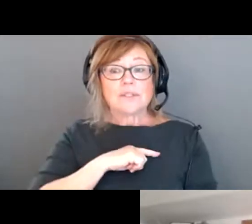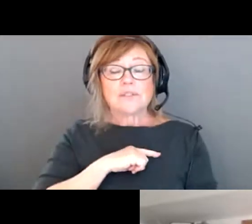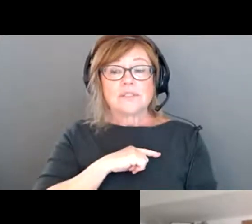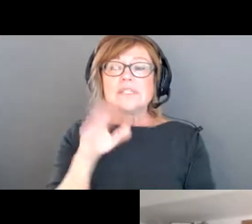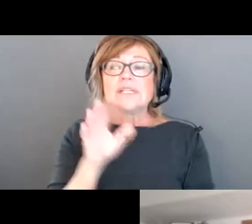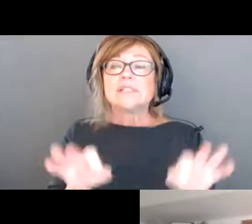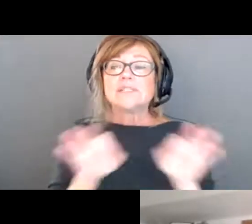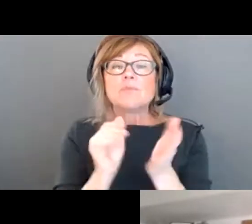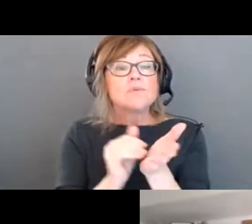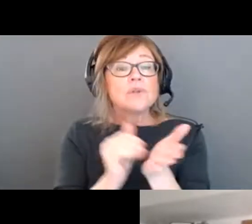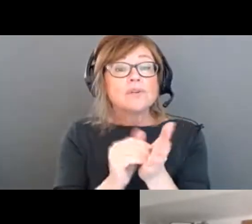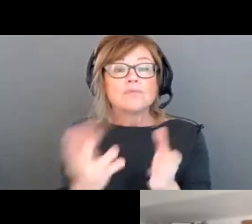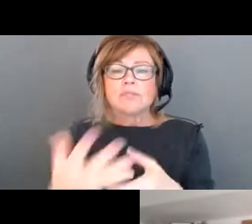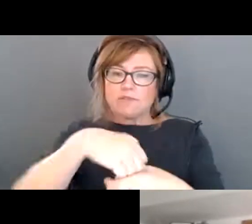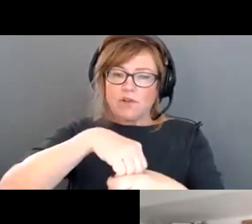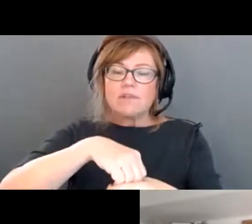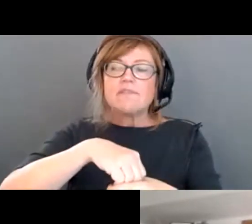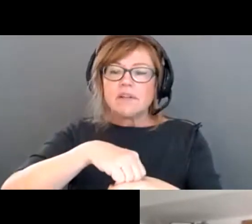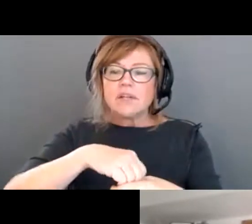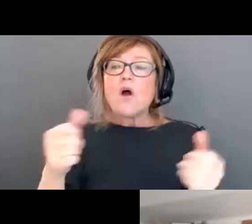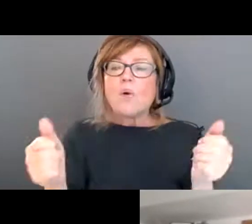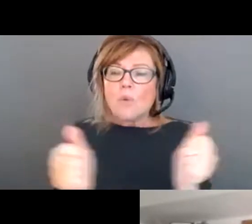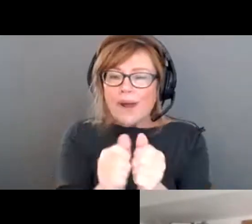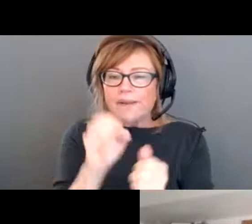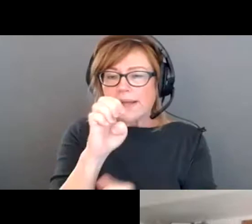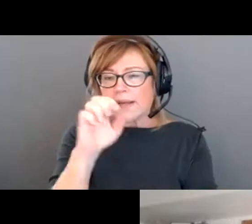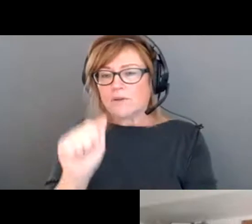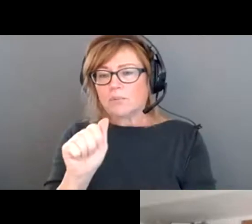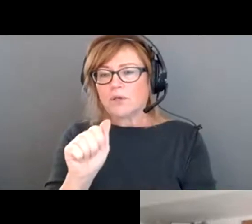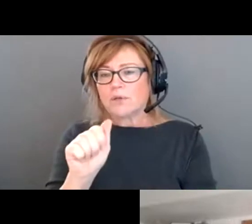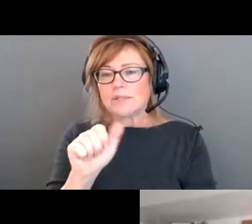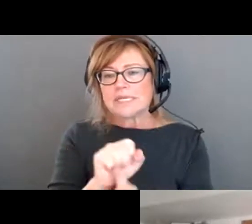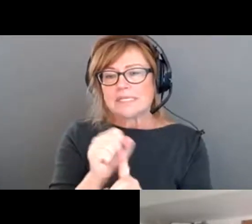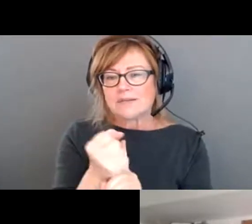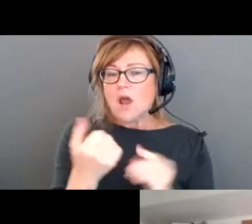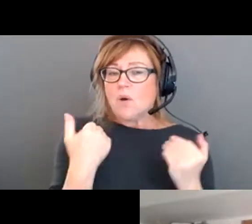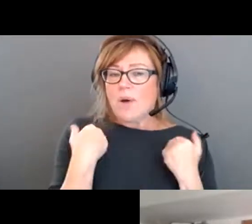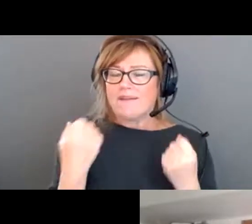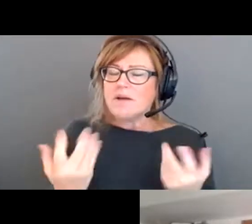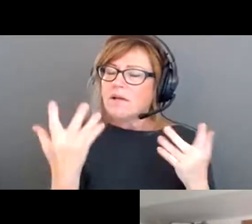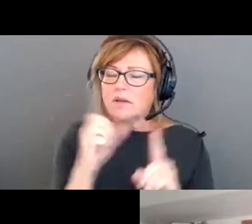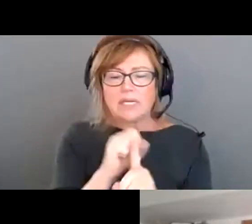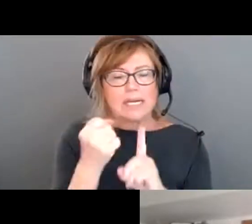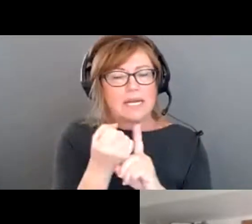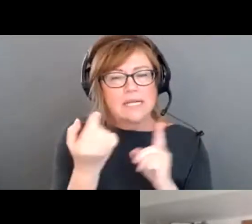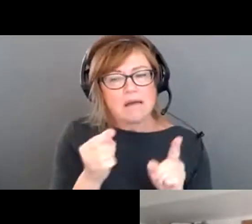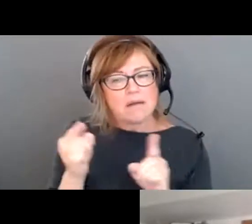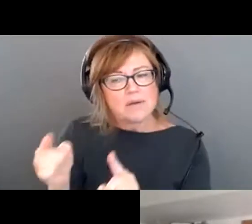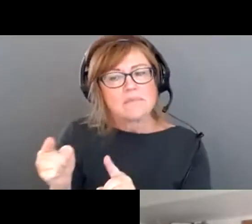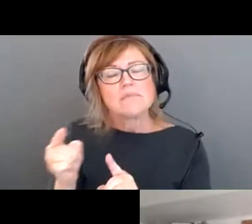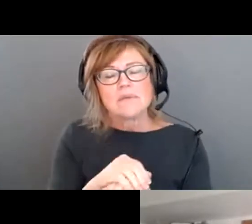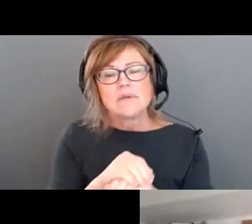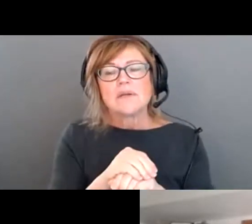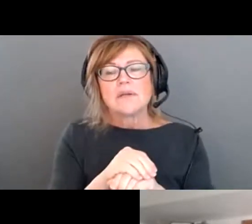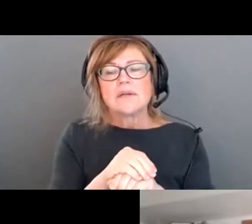the doctors are involved with elder abuse cases. We've had a lot of cases come through our office, and without